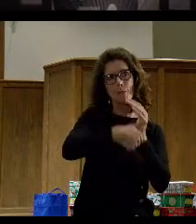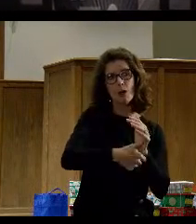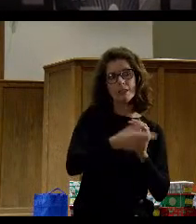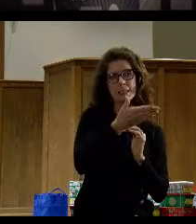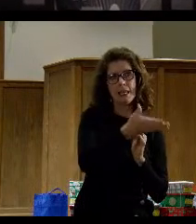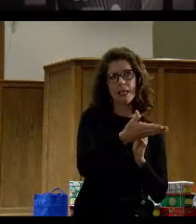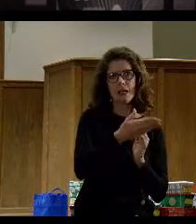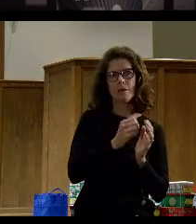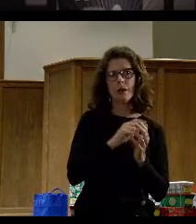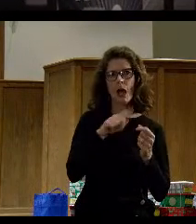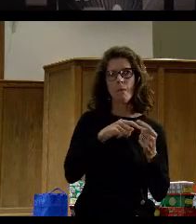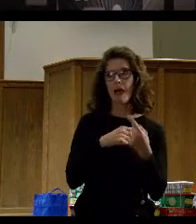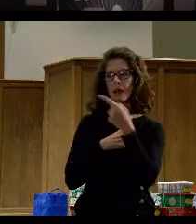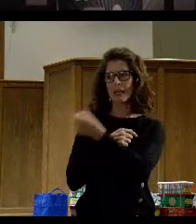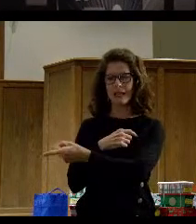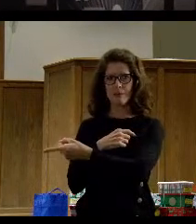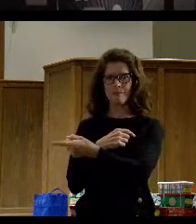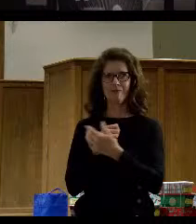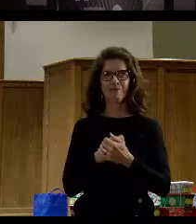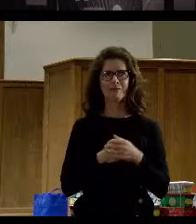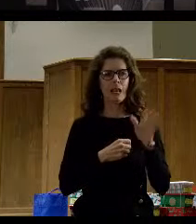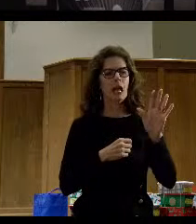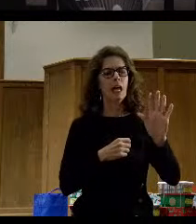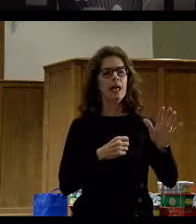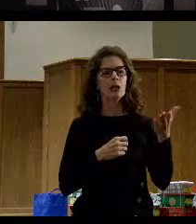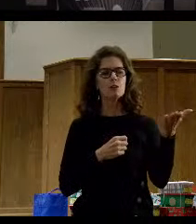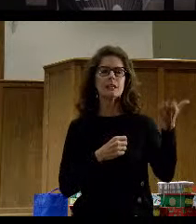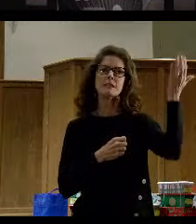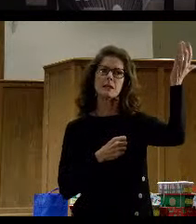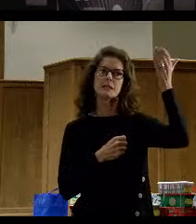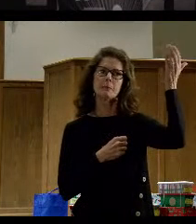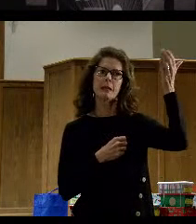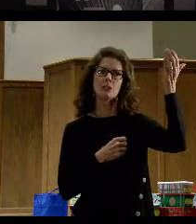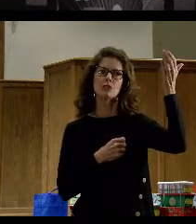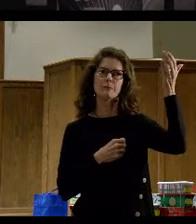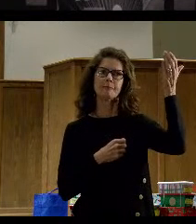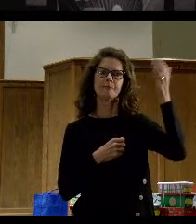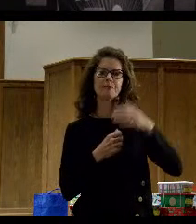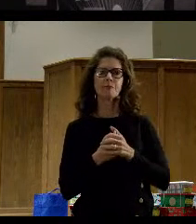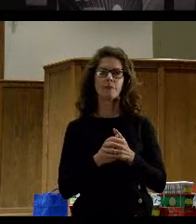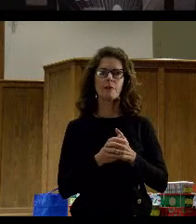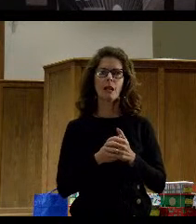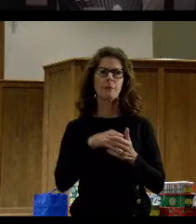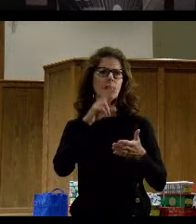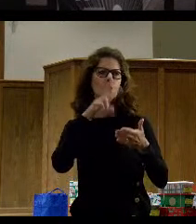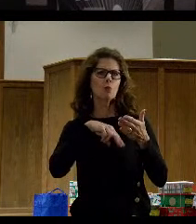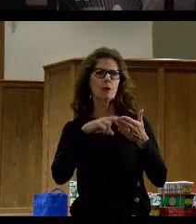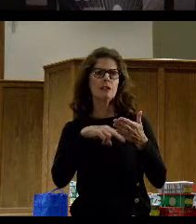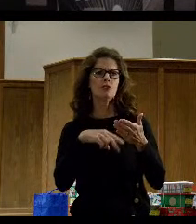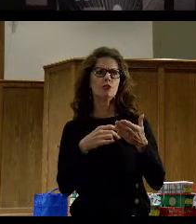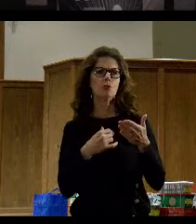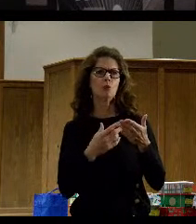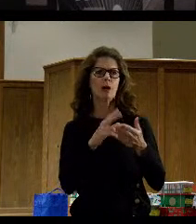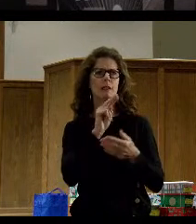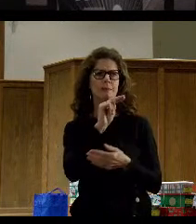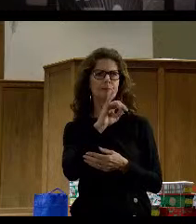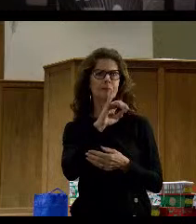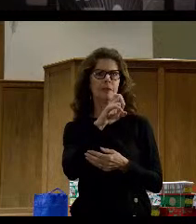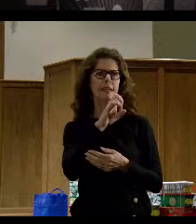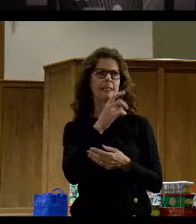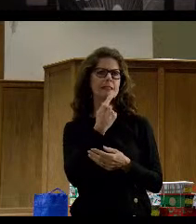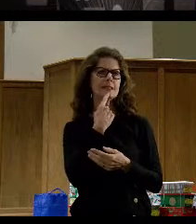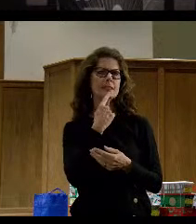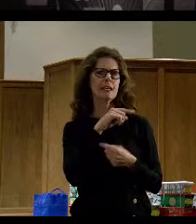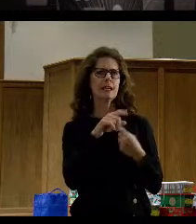it's a pretty impressive what he says in this speech. So I want to read you a somewhat lengthy quote from this speech,